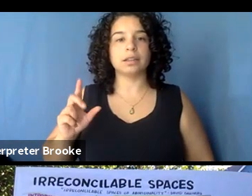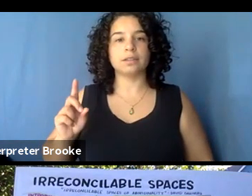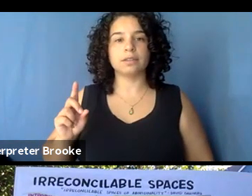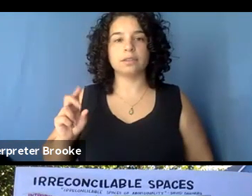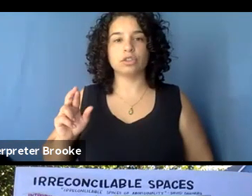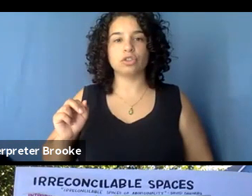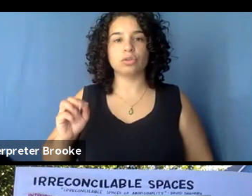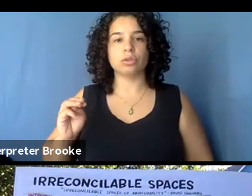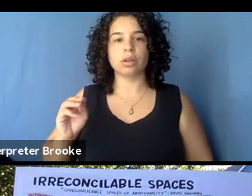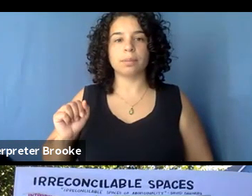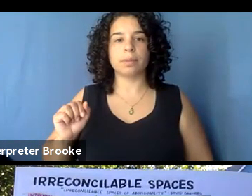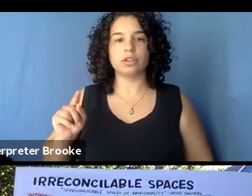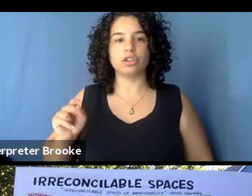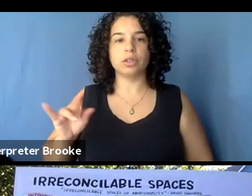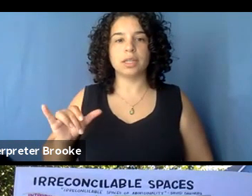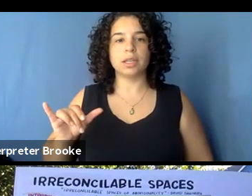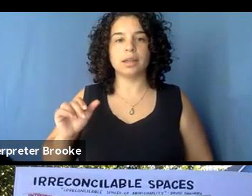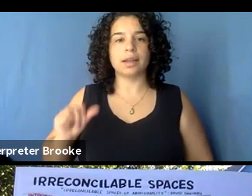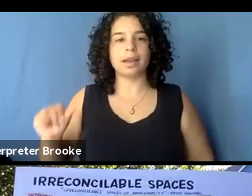unsettlingdramaturgy@gmail.com.